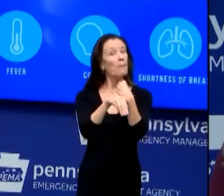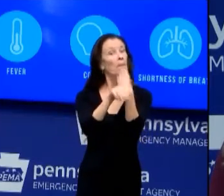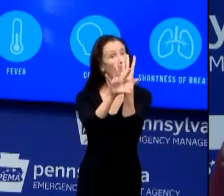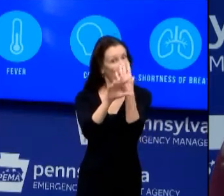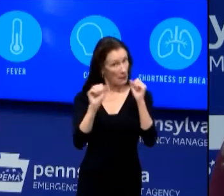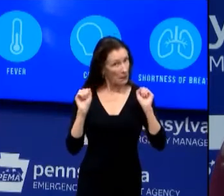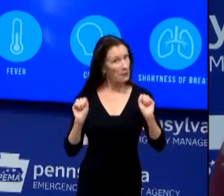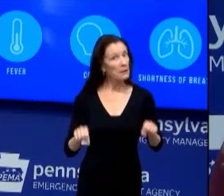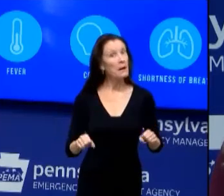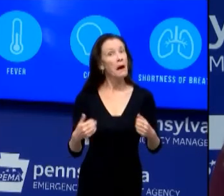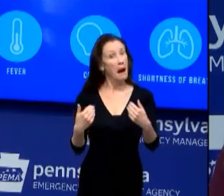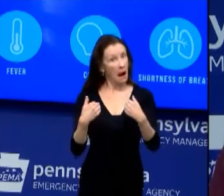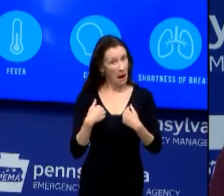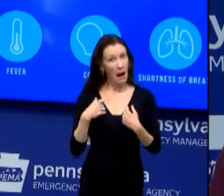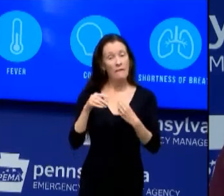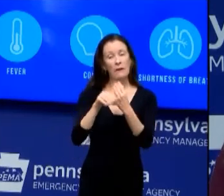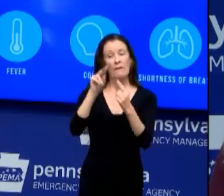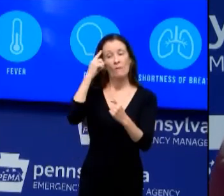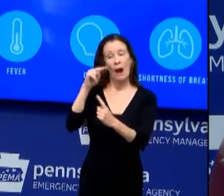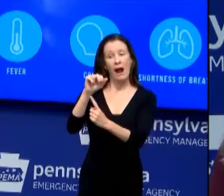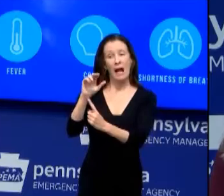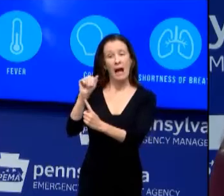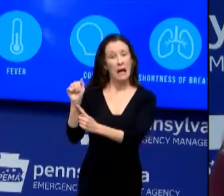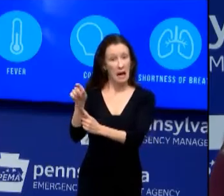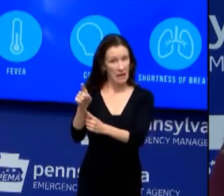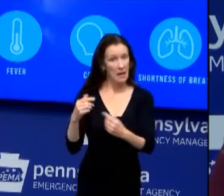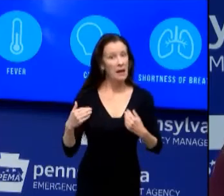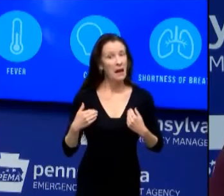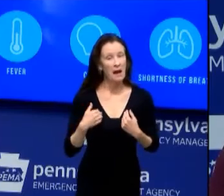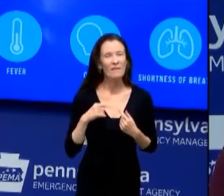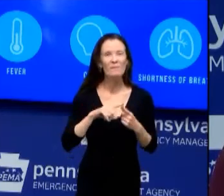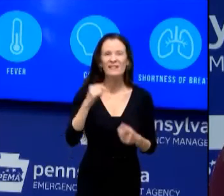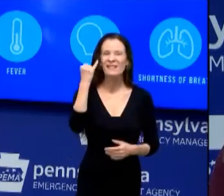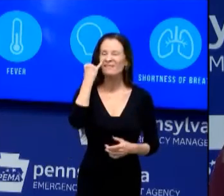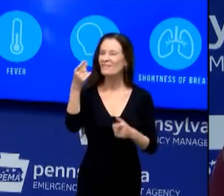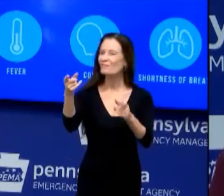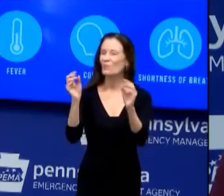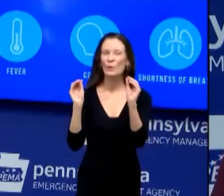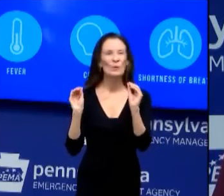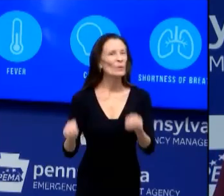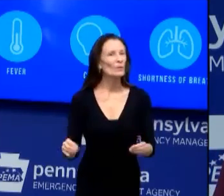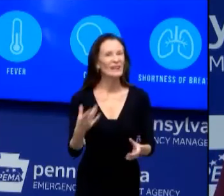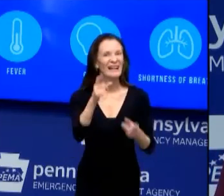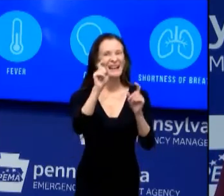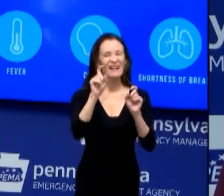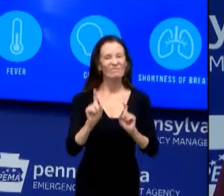social distancing. And now, please make sure that you're wearing a mask.